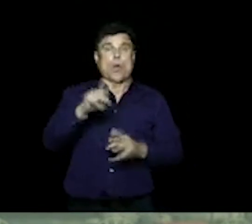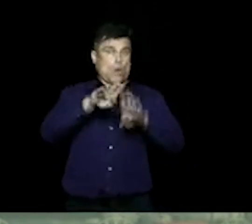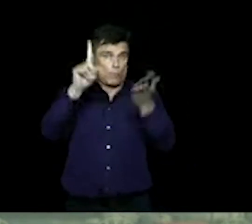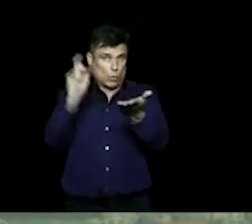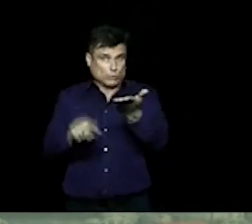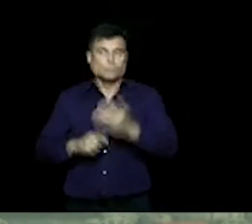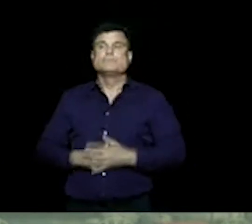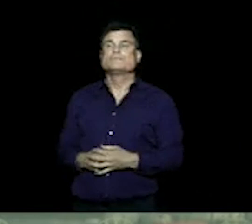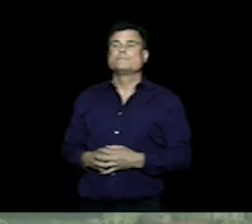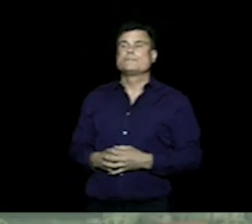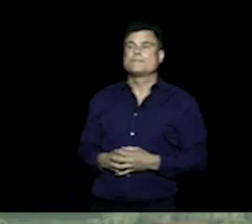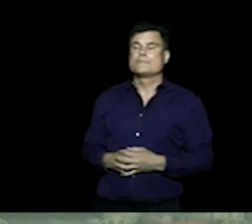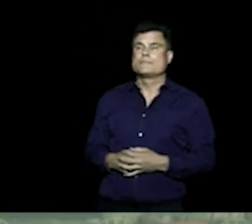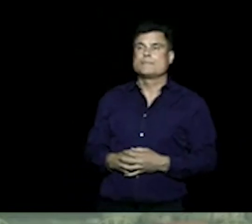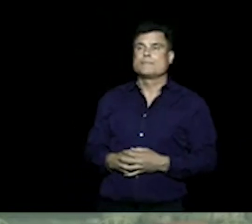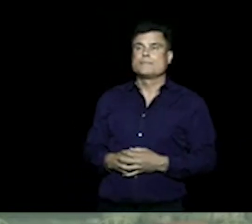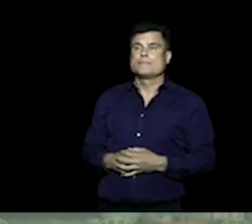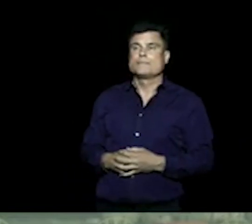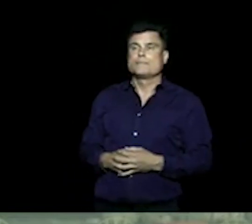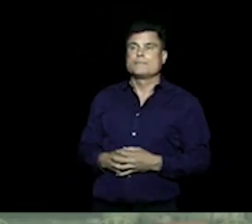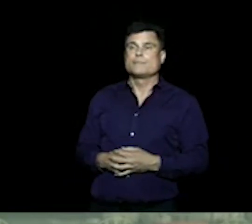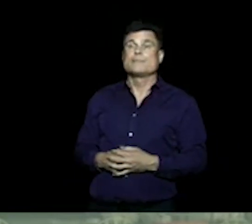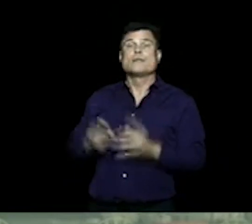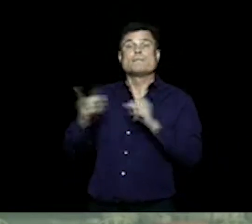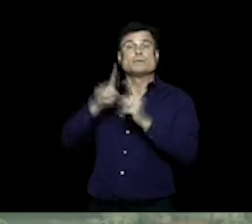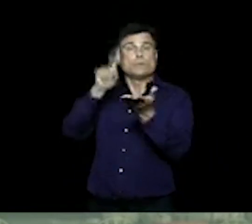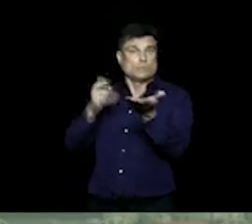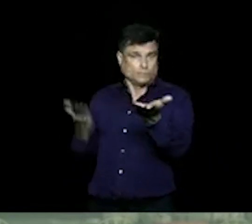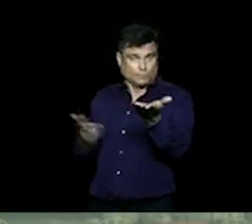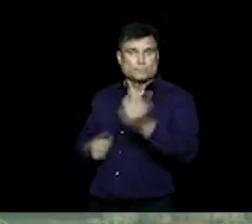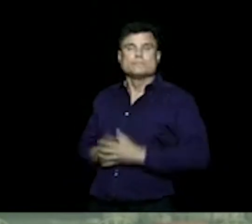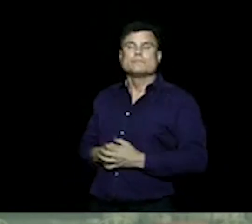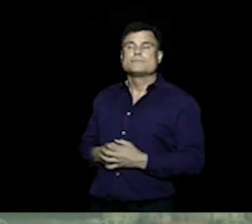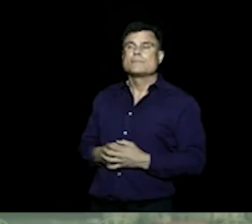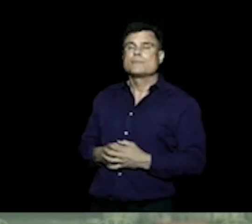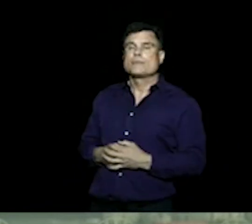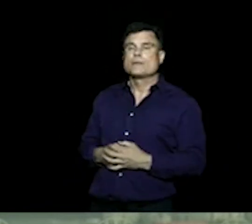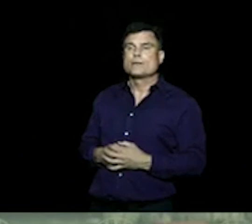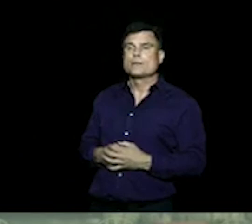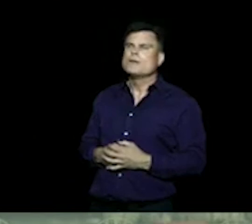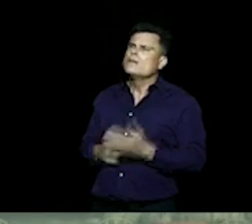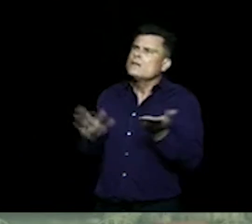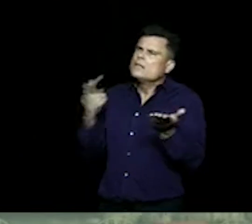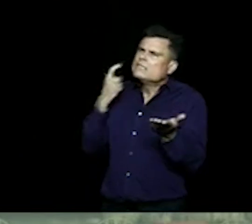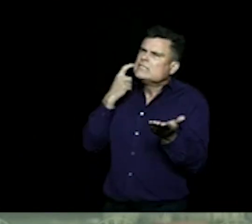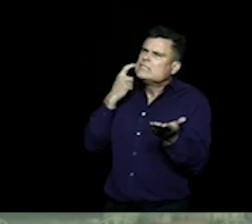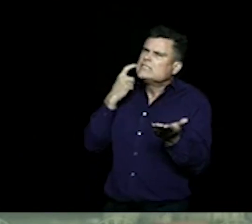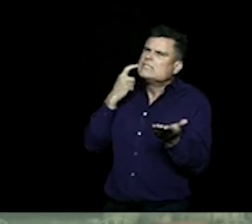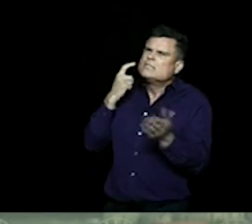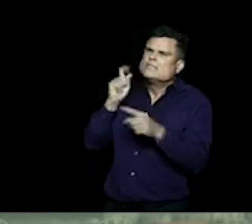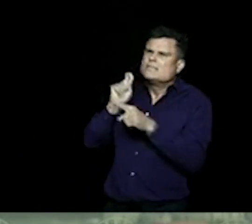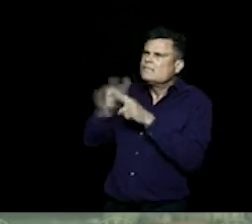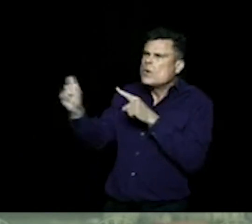from Richard Zussman of Global News. Please go ahead. Minister, the phone line cut off. I don't know how much of your beginning, so I don't